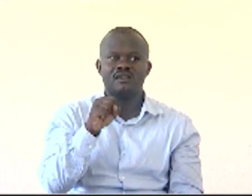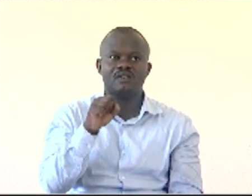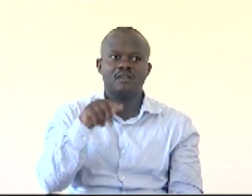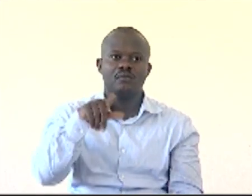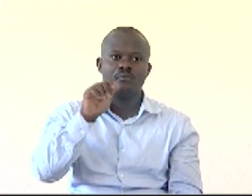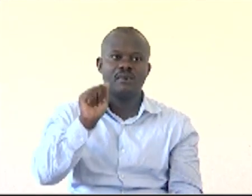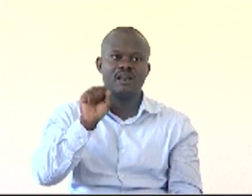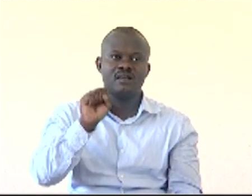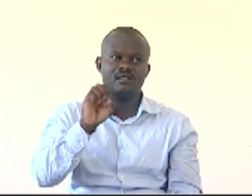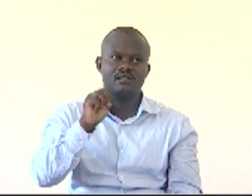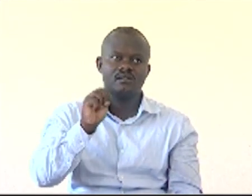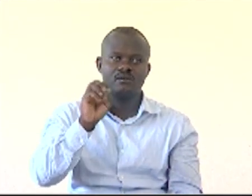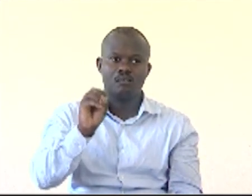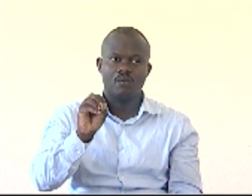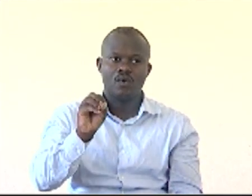Plasmodium